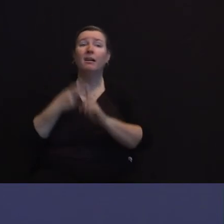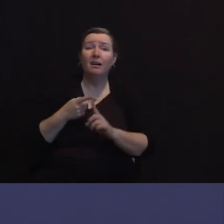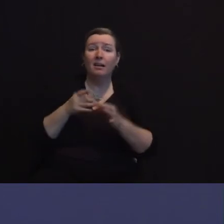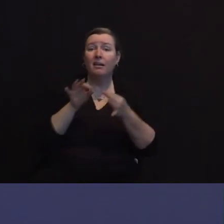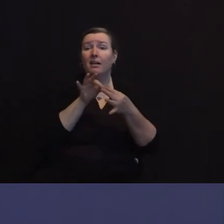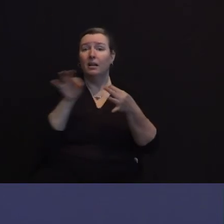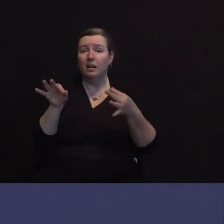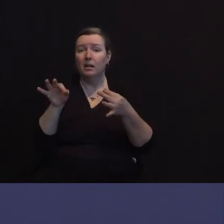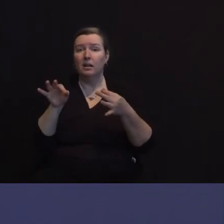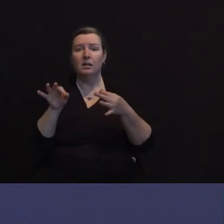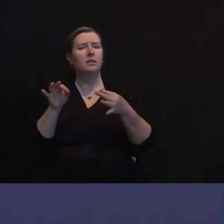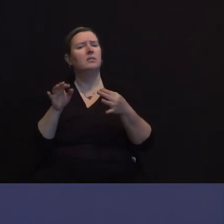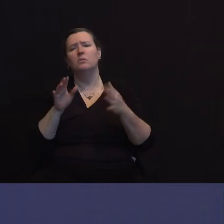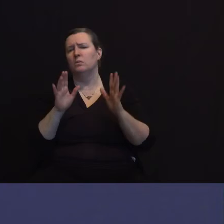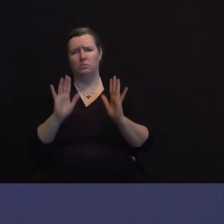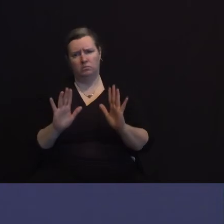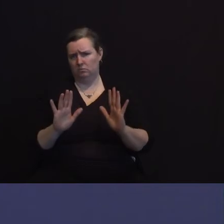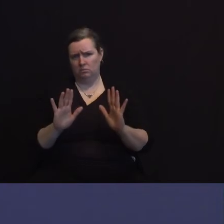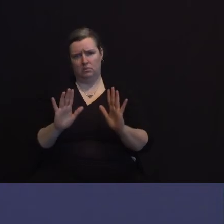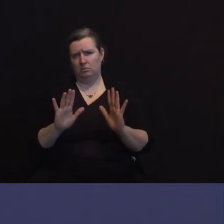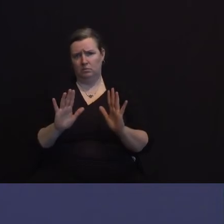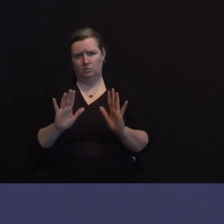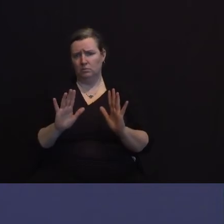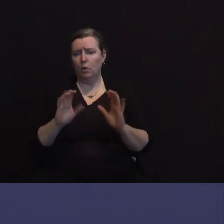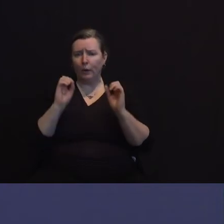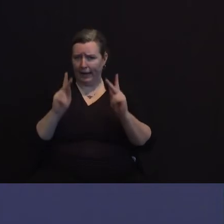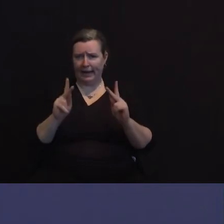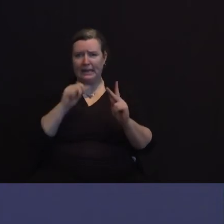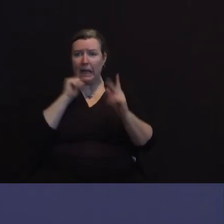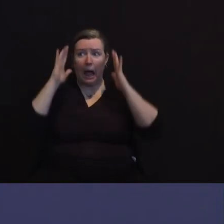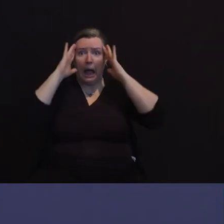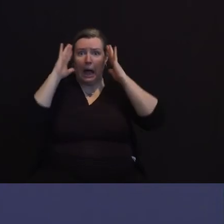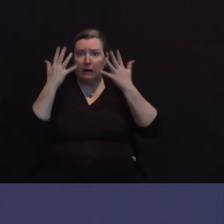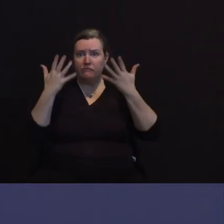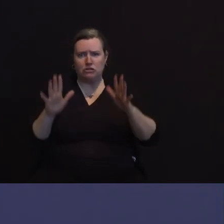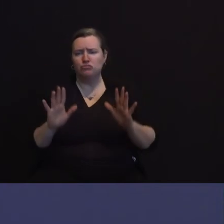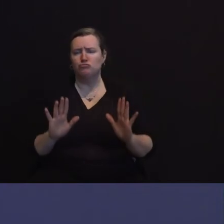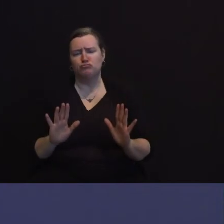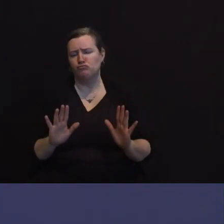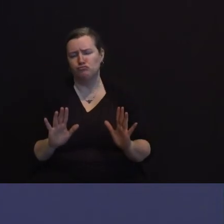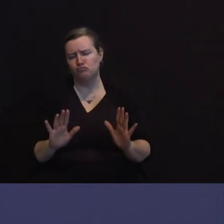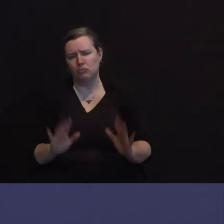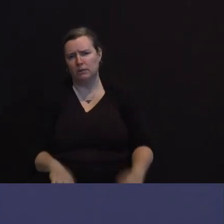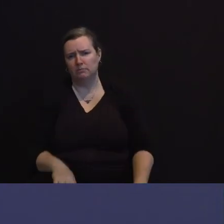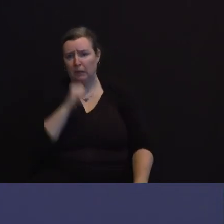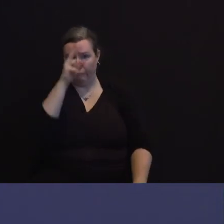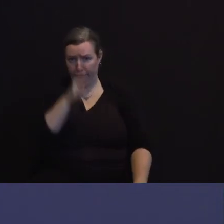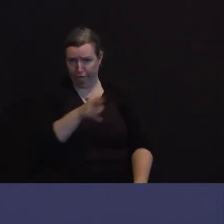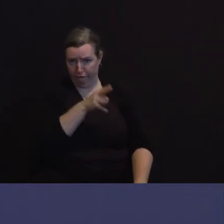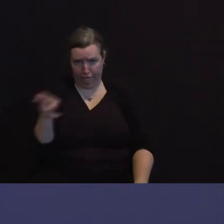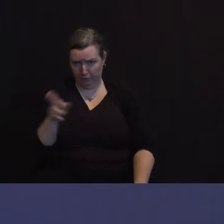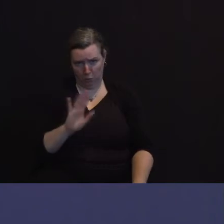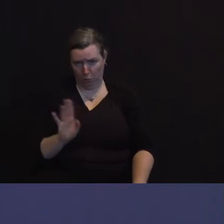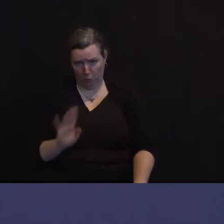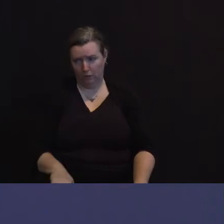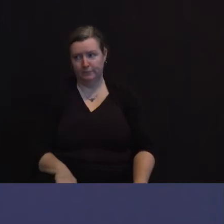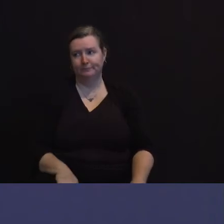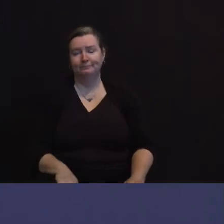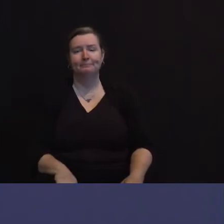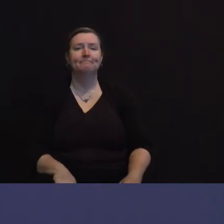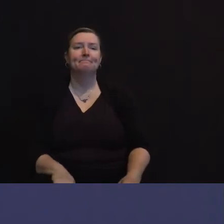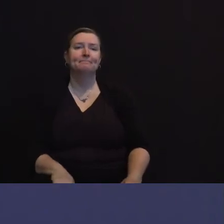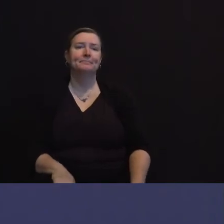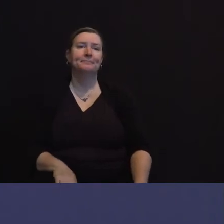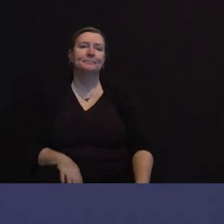be relative to the baseline efficacy of these vaccines, you're still going to be highly protected. Is that a fair